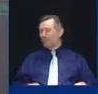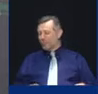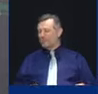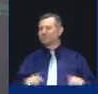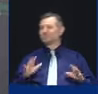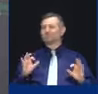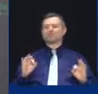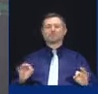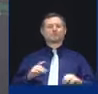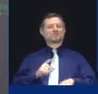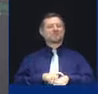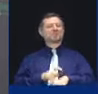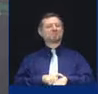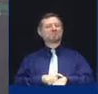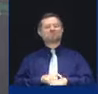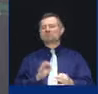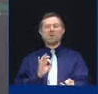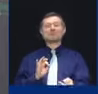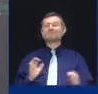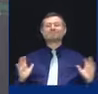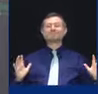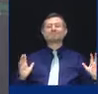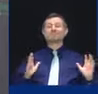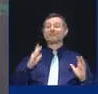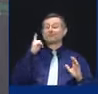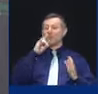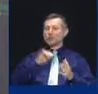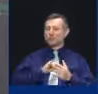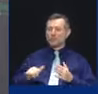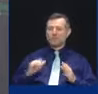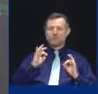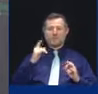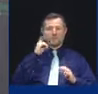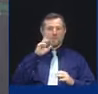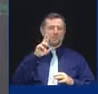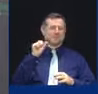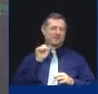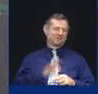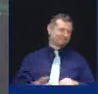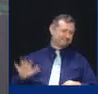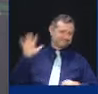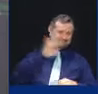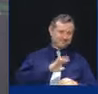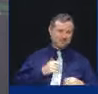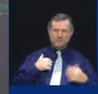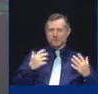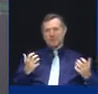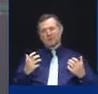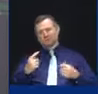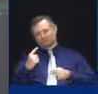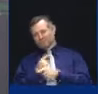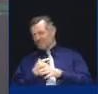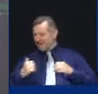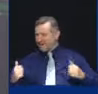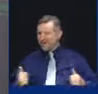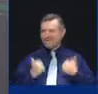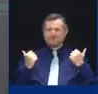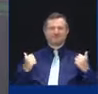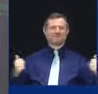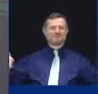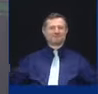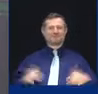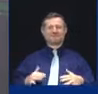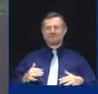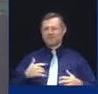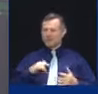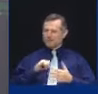better time, not just for this state, but for this nation. Let's get back to life. Get back to life in New York